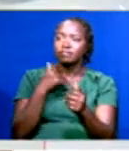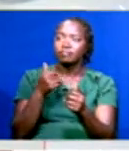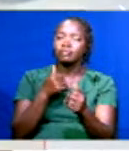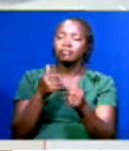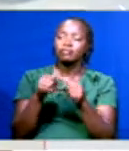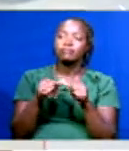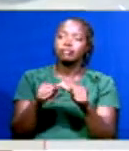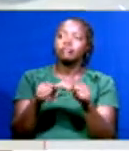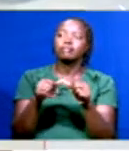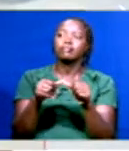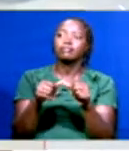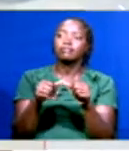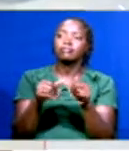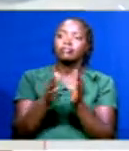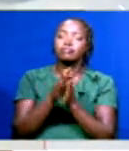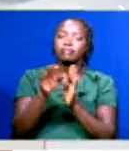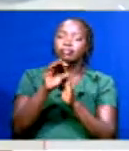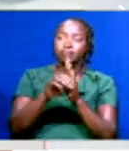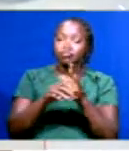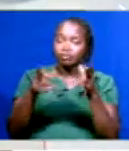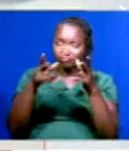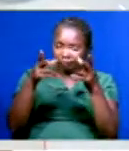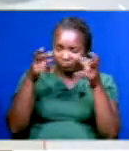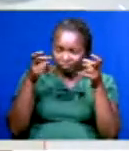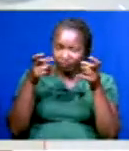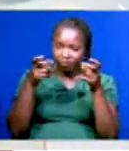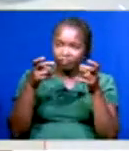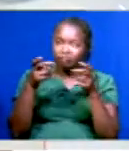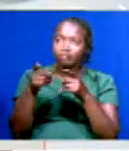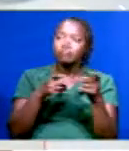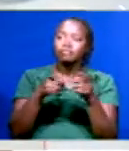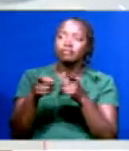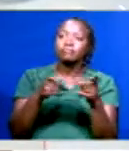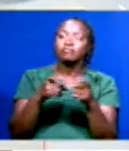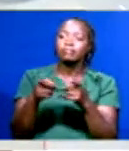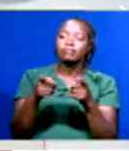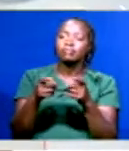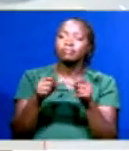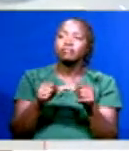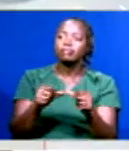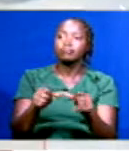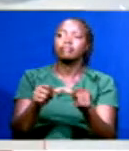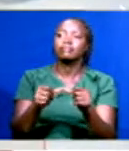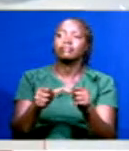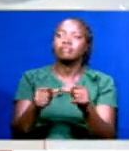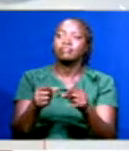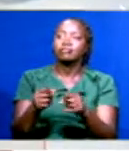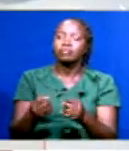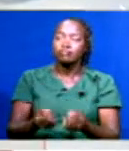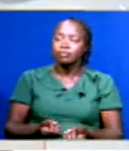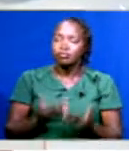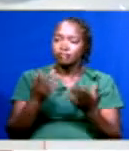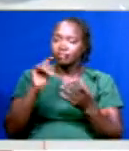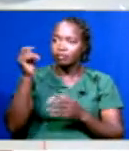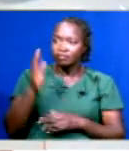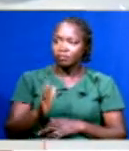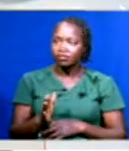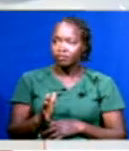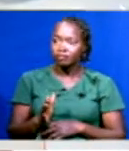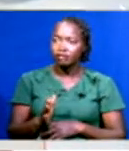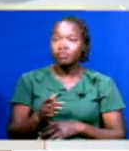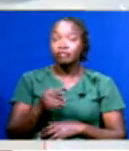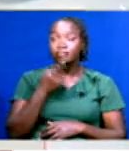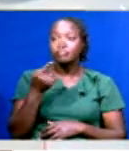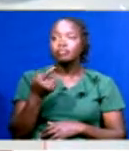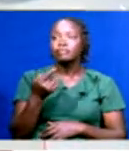continue with state capture and monopoly, to continue exploiting the people of Kenya. But we are saying